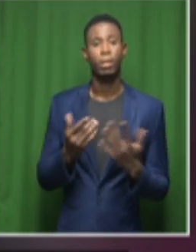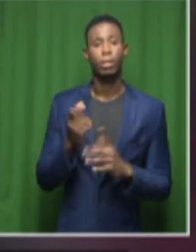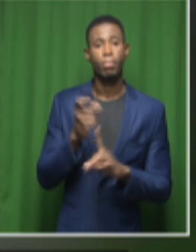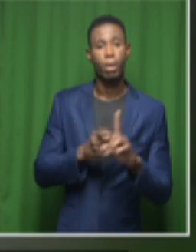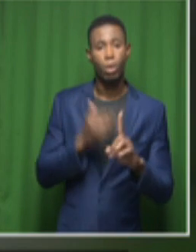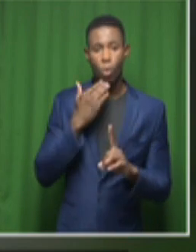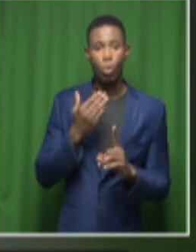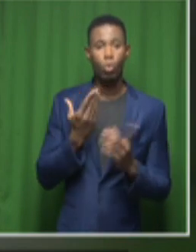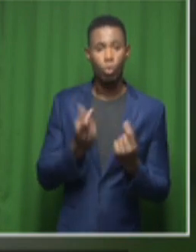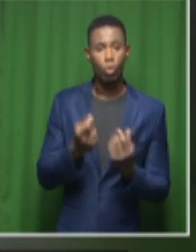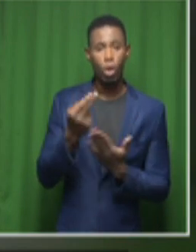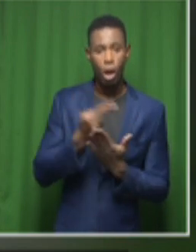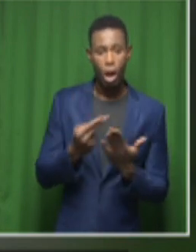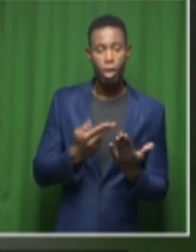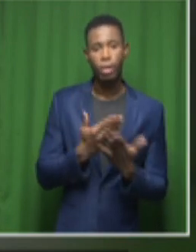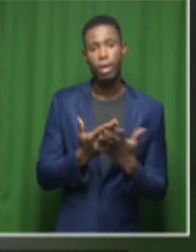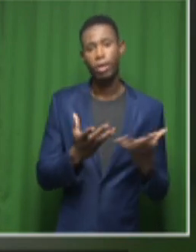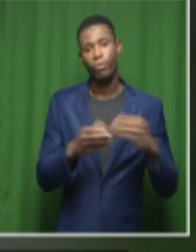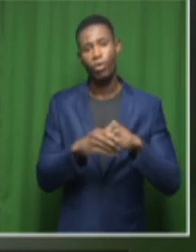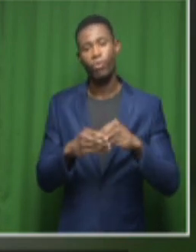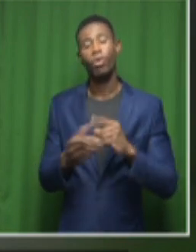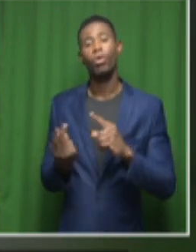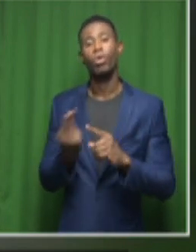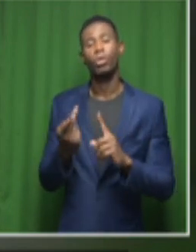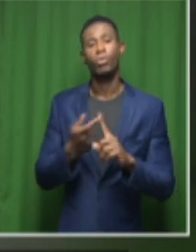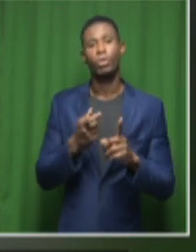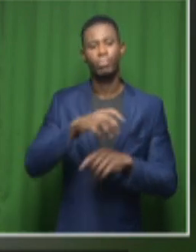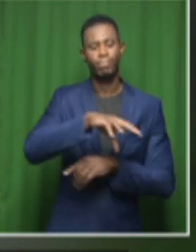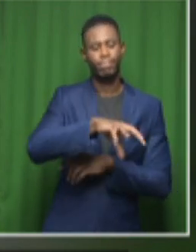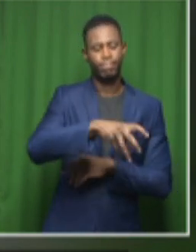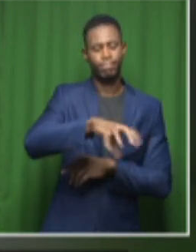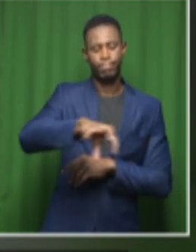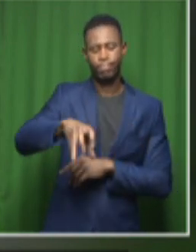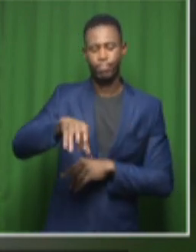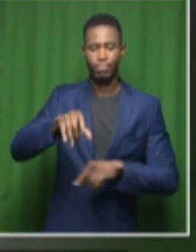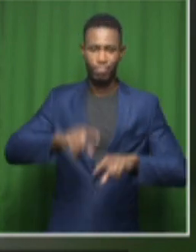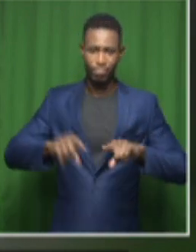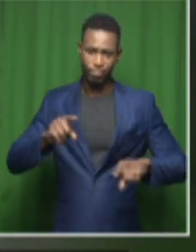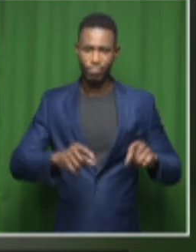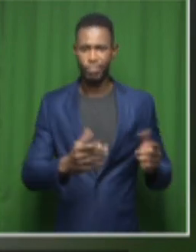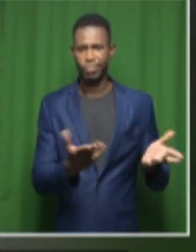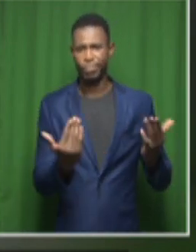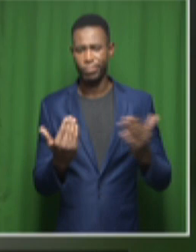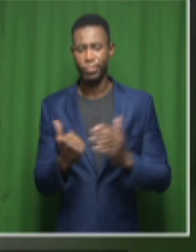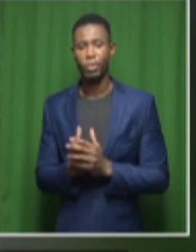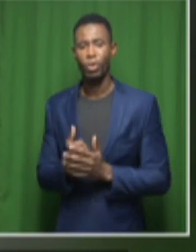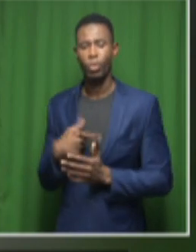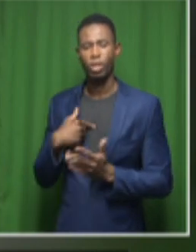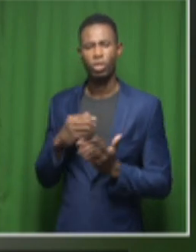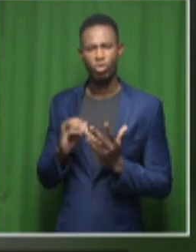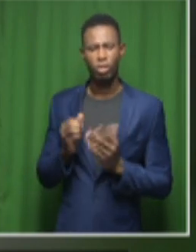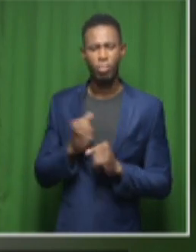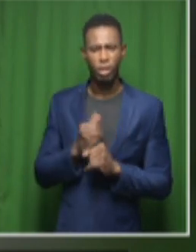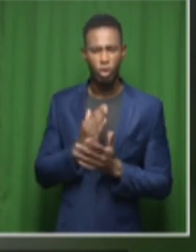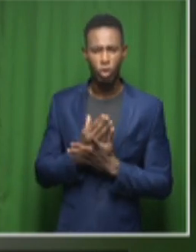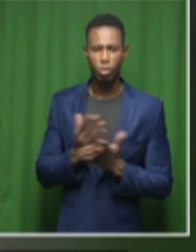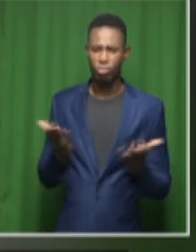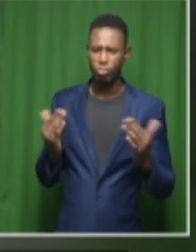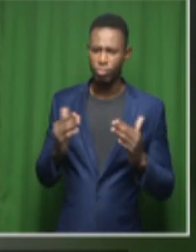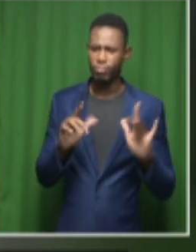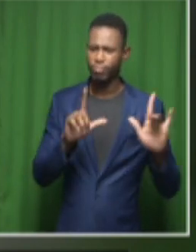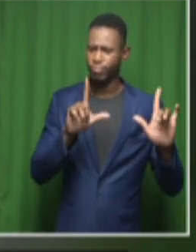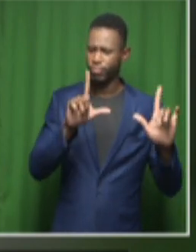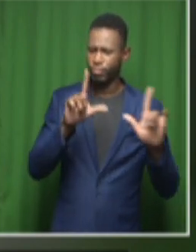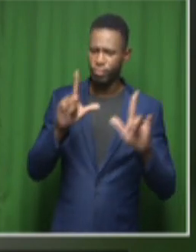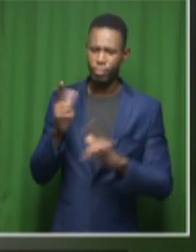represented in our collection coming from the different provinces. Okay. Yeah, so that's what we try to have, a well-represented collection that